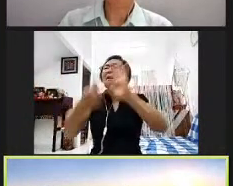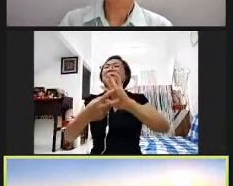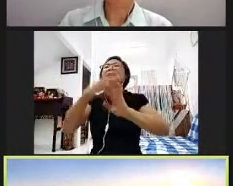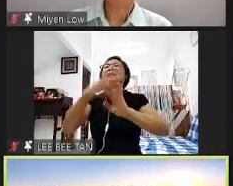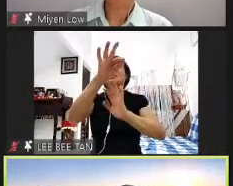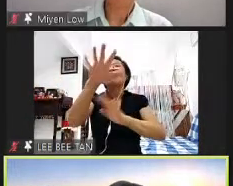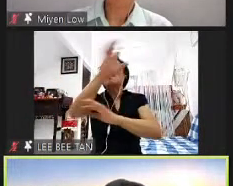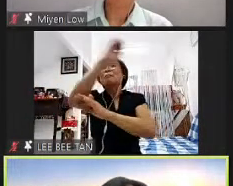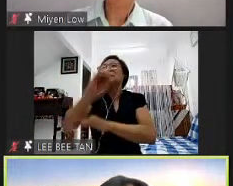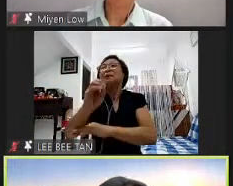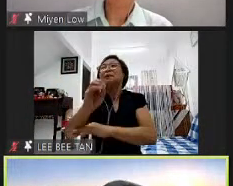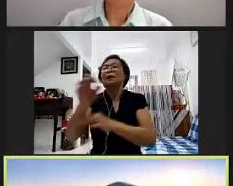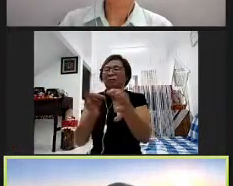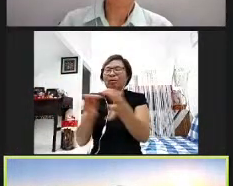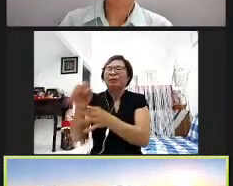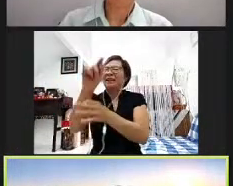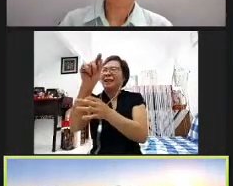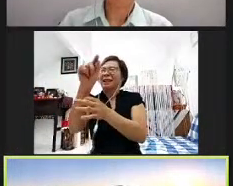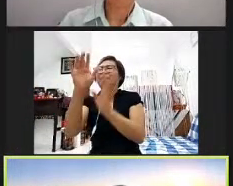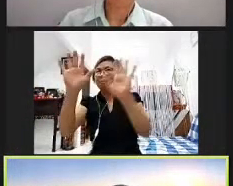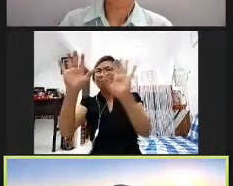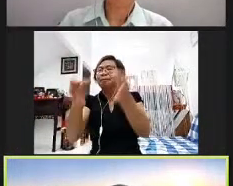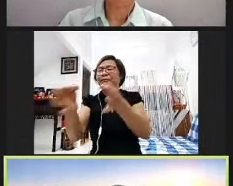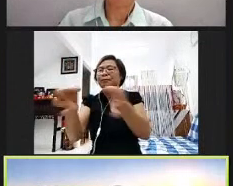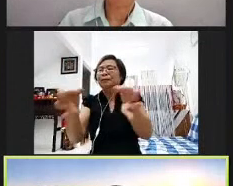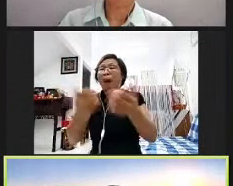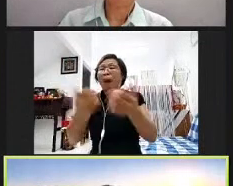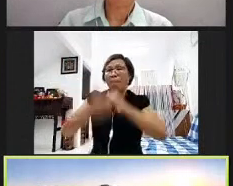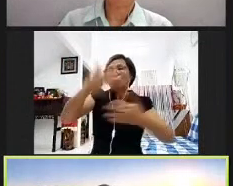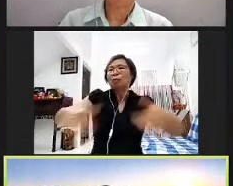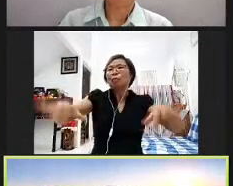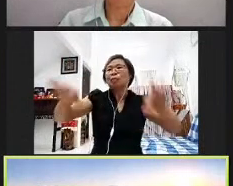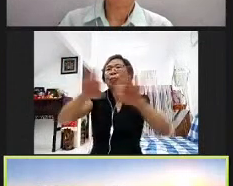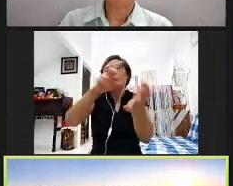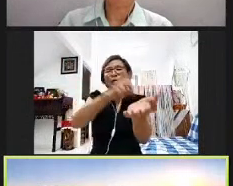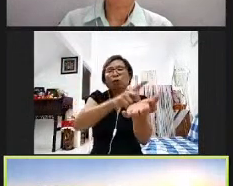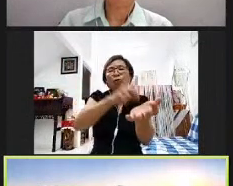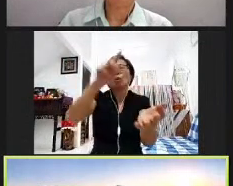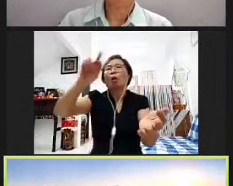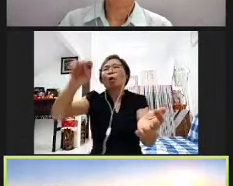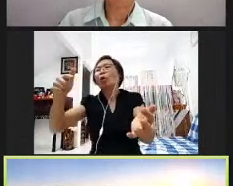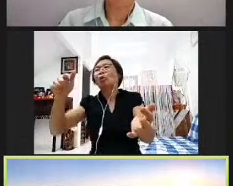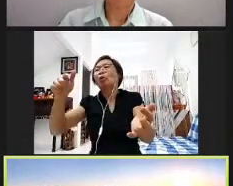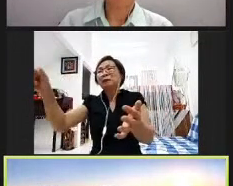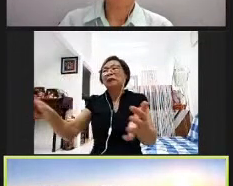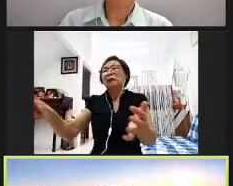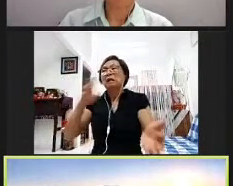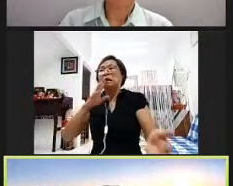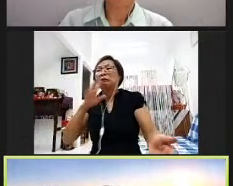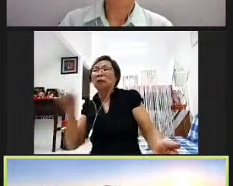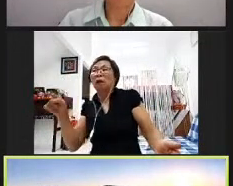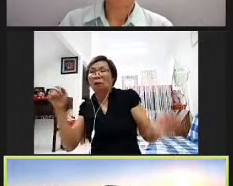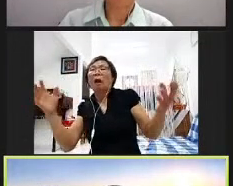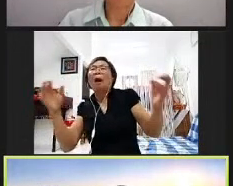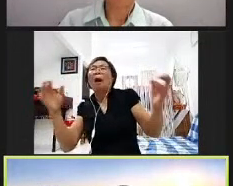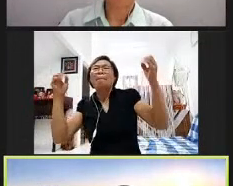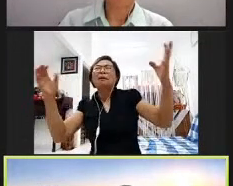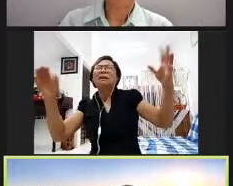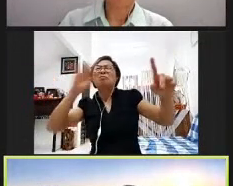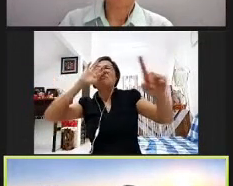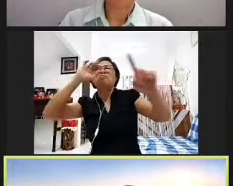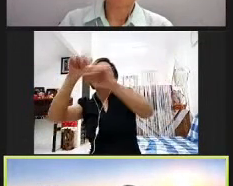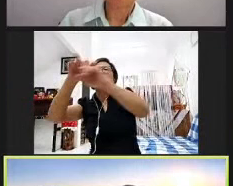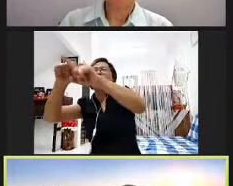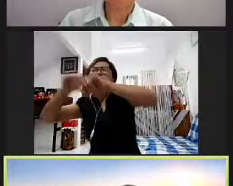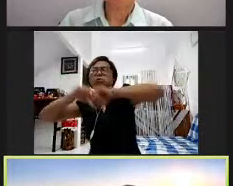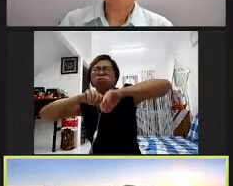I will explain a little bit more later. But I think most important, like Dr. Ong just now mentions, there are so many fake news. There are